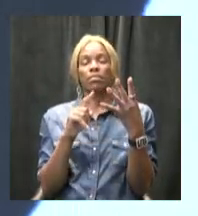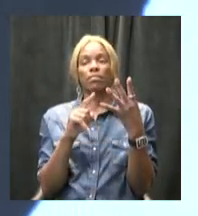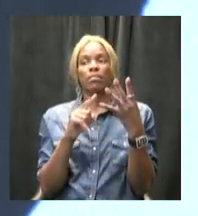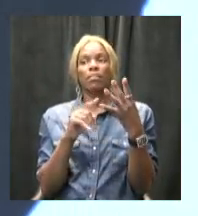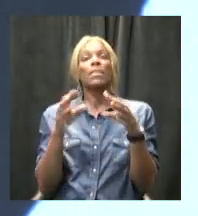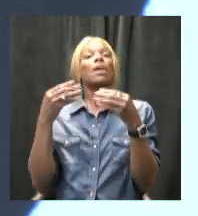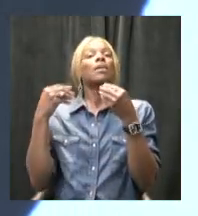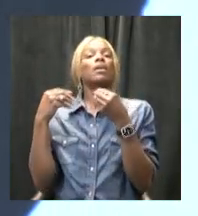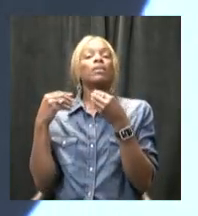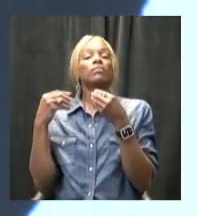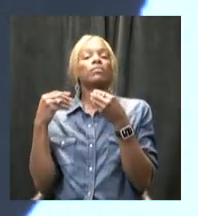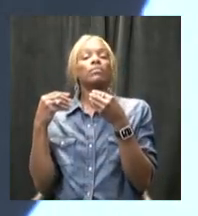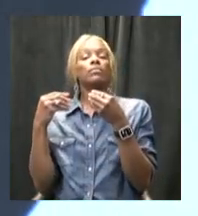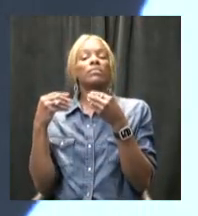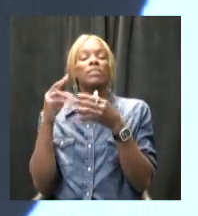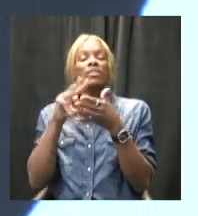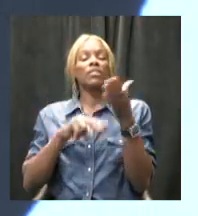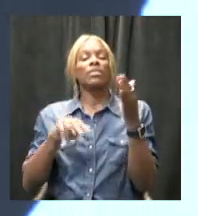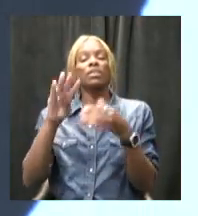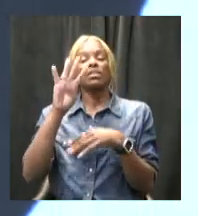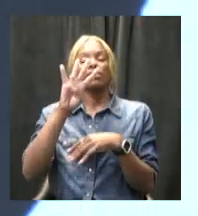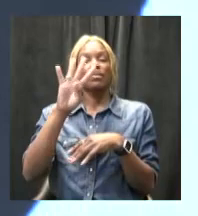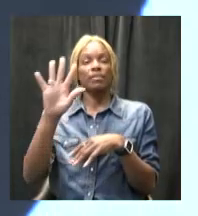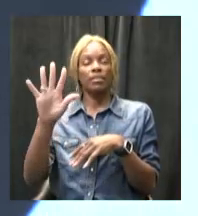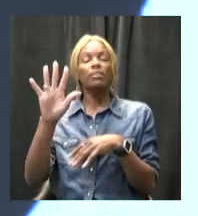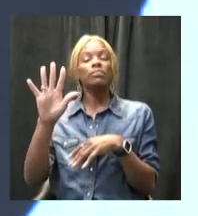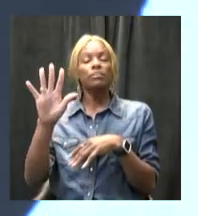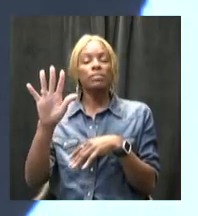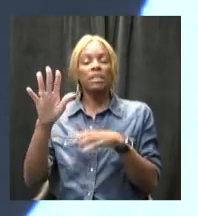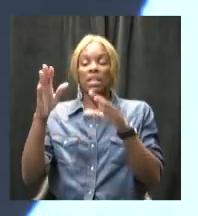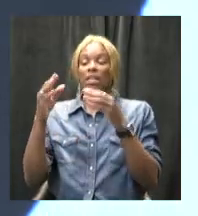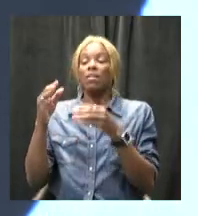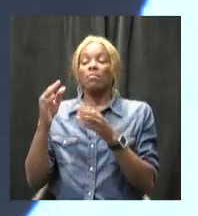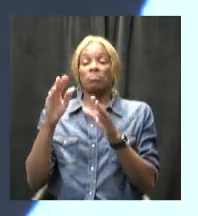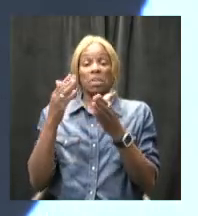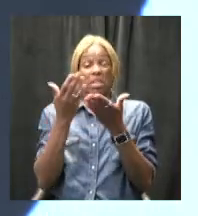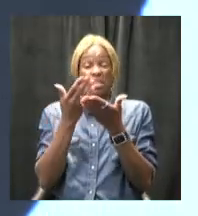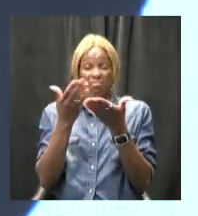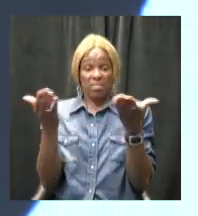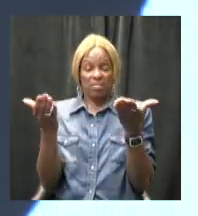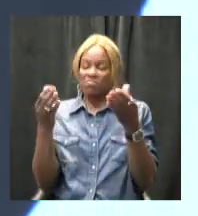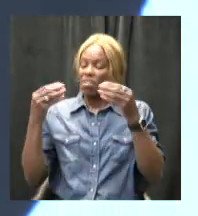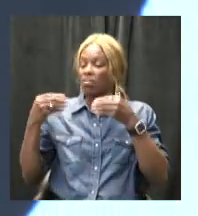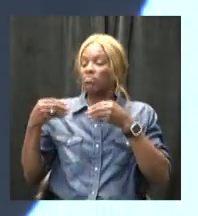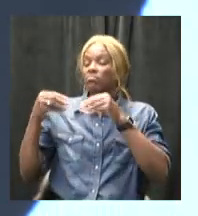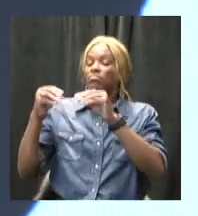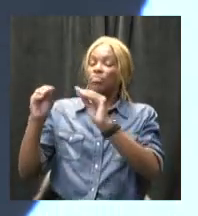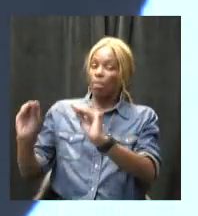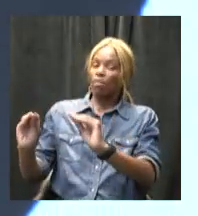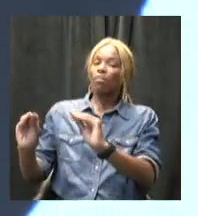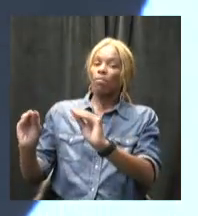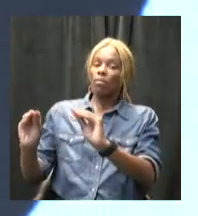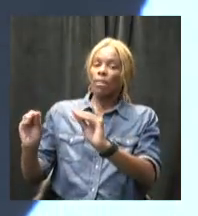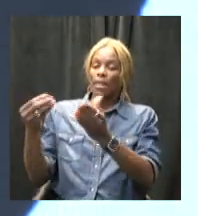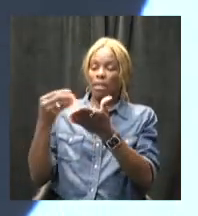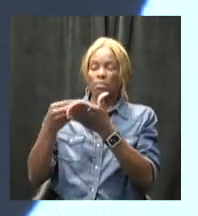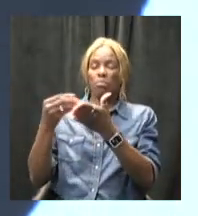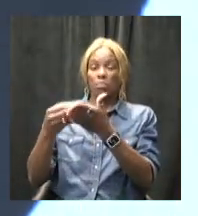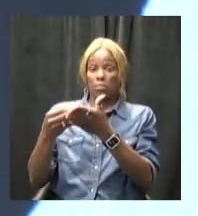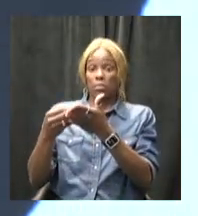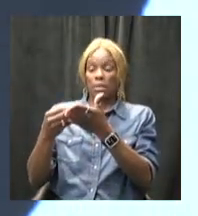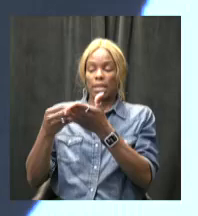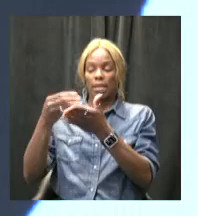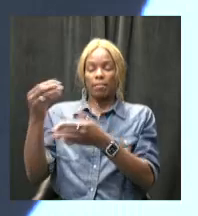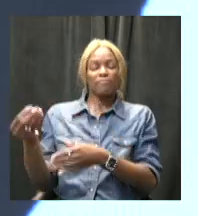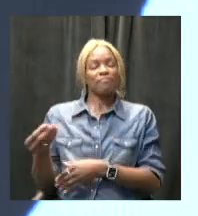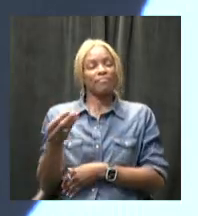and possessions to give to anyone who had need. This is what a unified church is. A unified church is